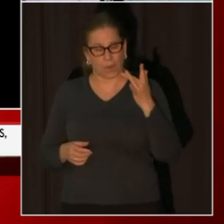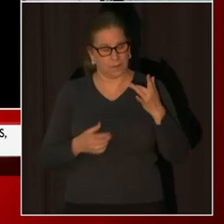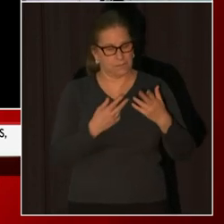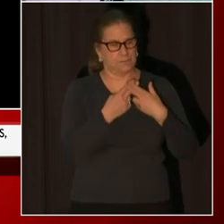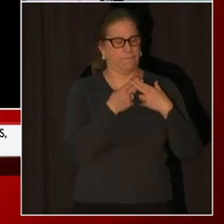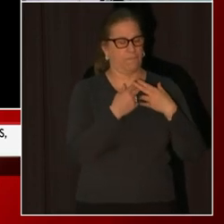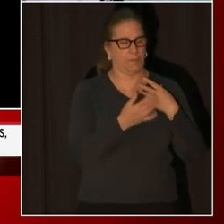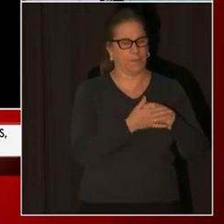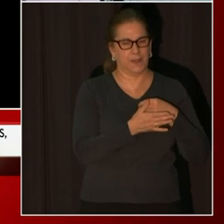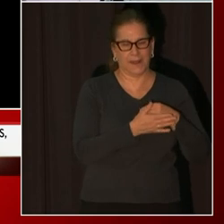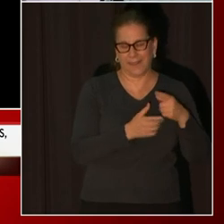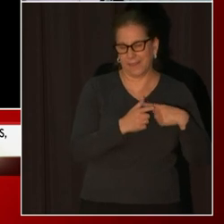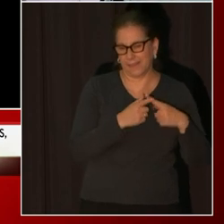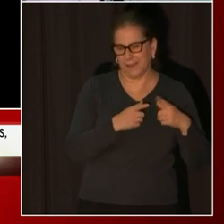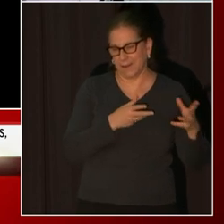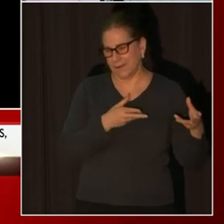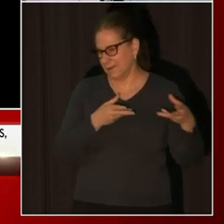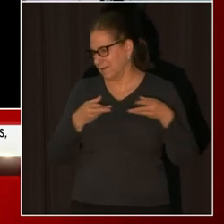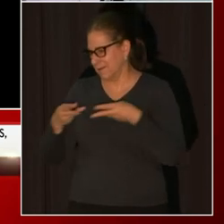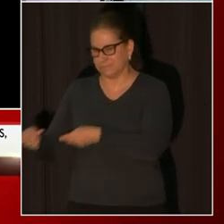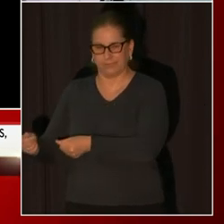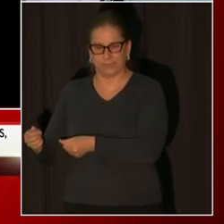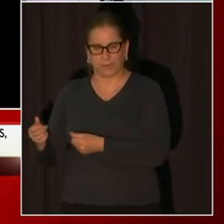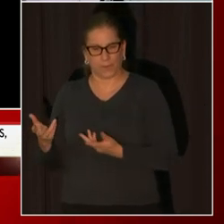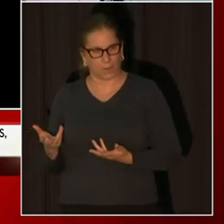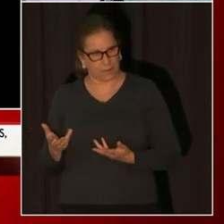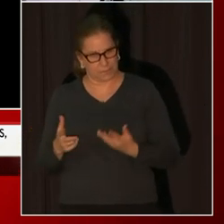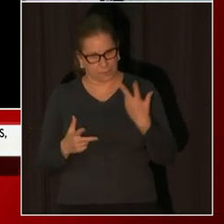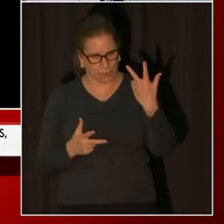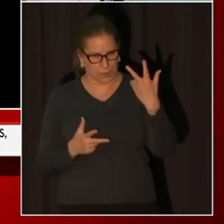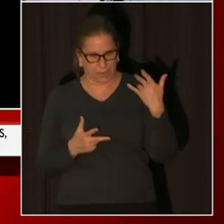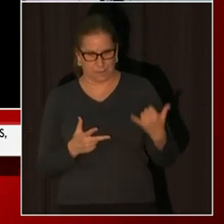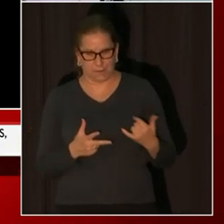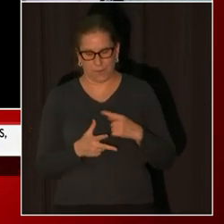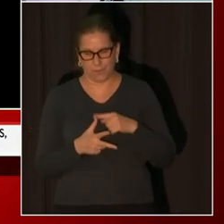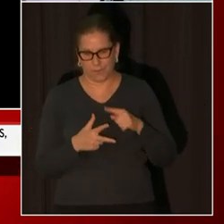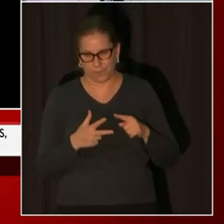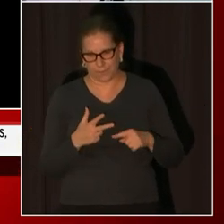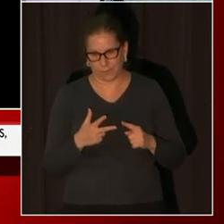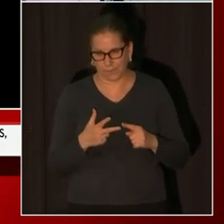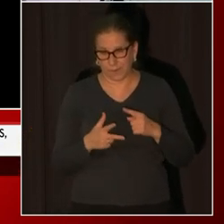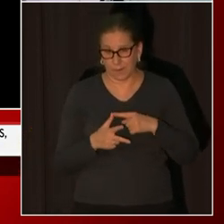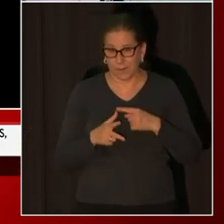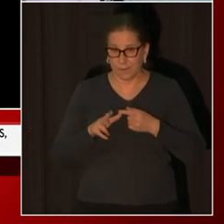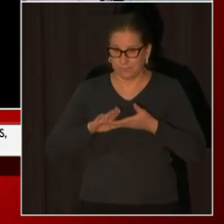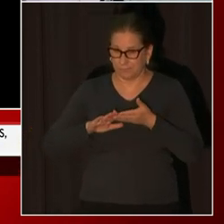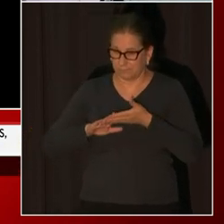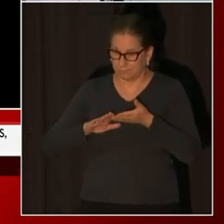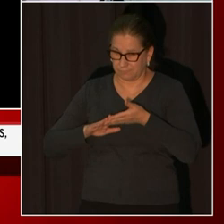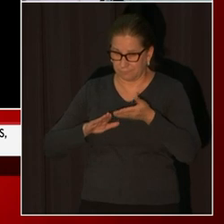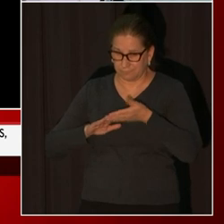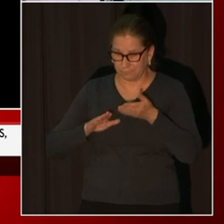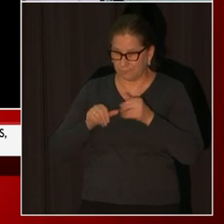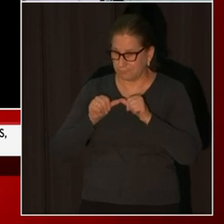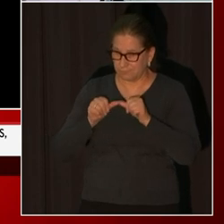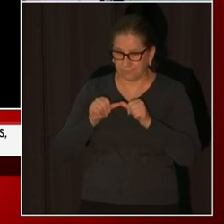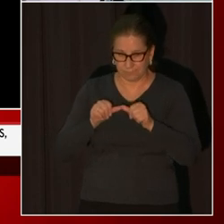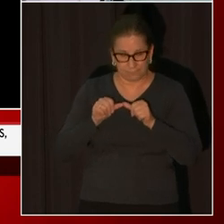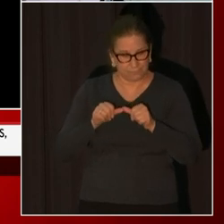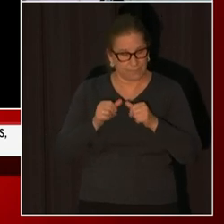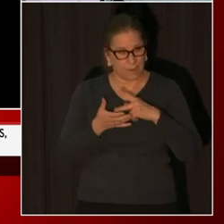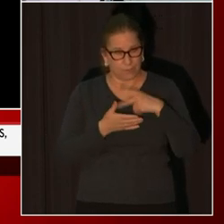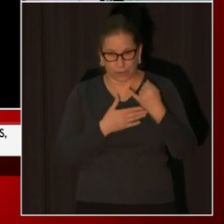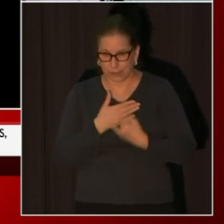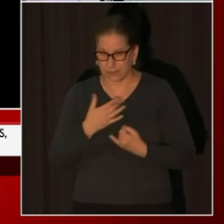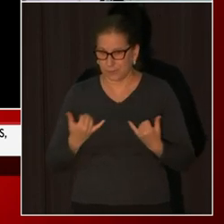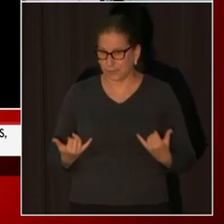focus in the CIP was threefold. One, to maintain all the timelines for existing projects when those projects were able to deliver